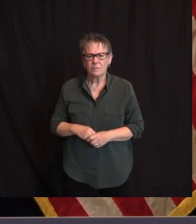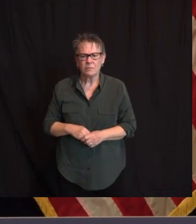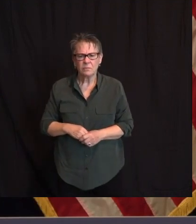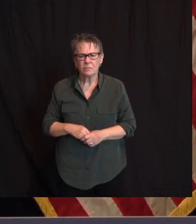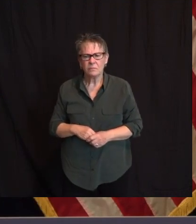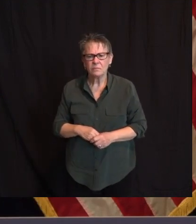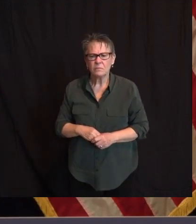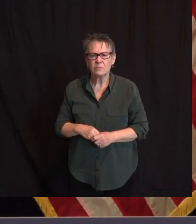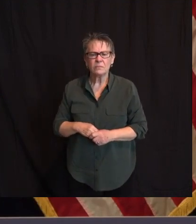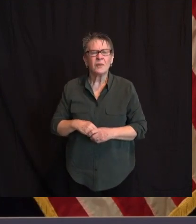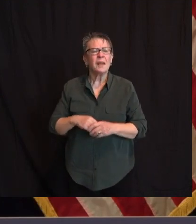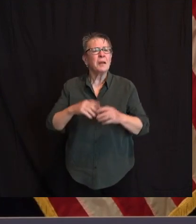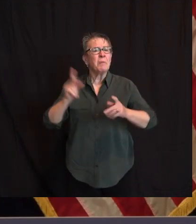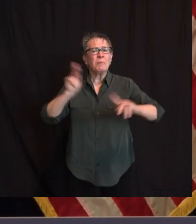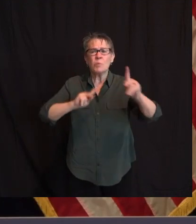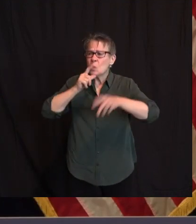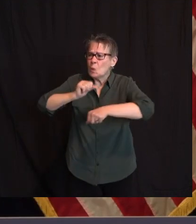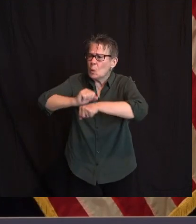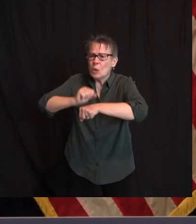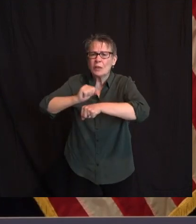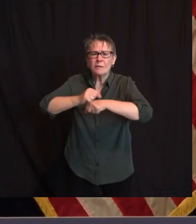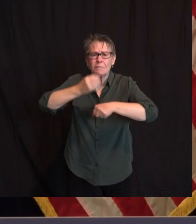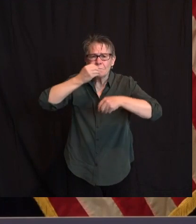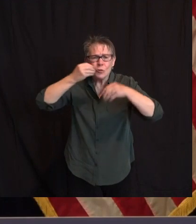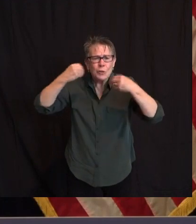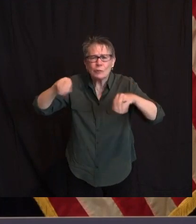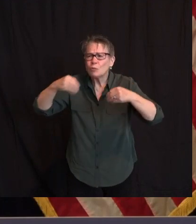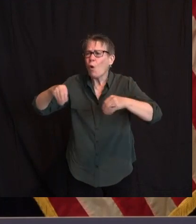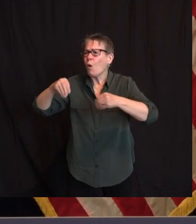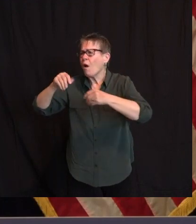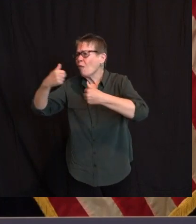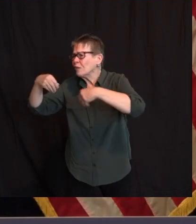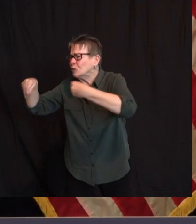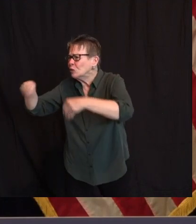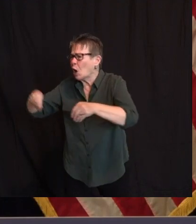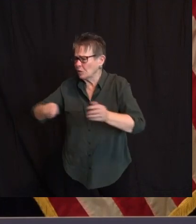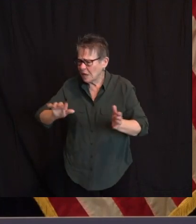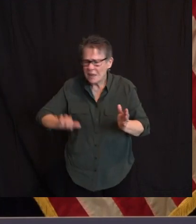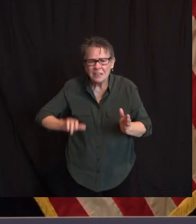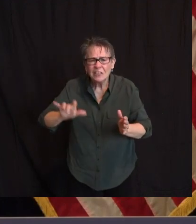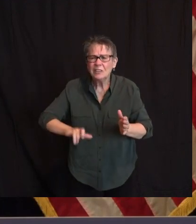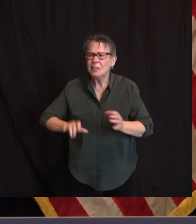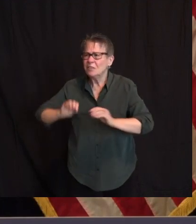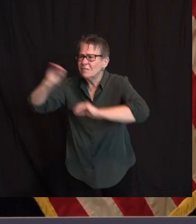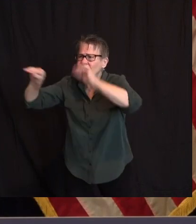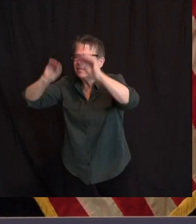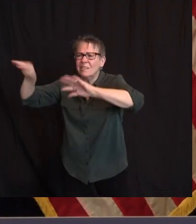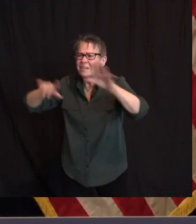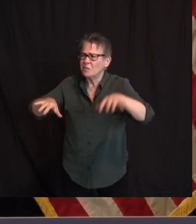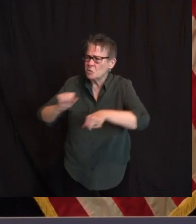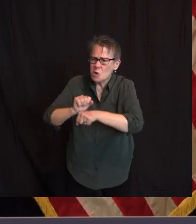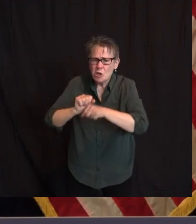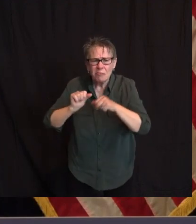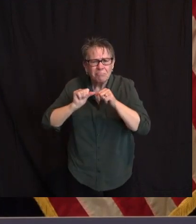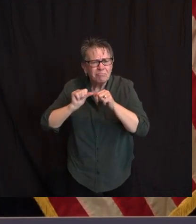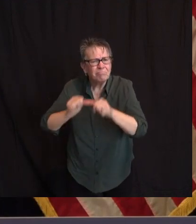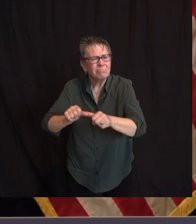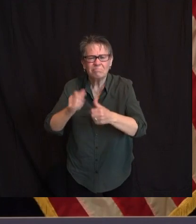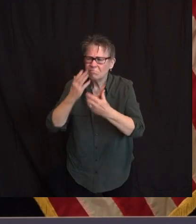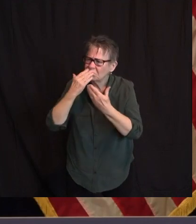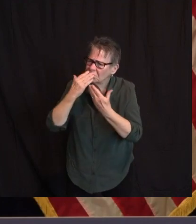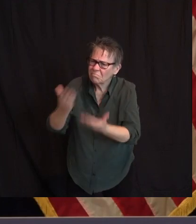so. NJ Transit, longshoremen, supply chain warehouse workers, the folks who are keeping the